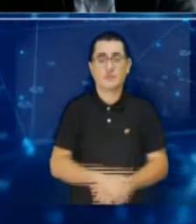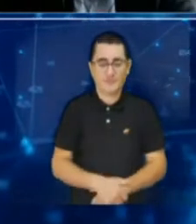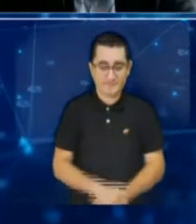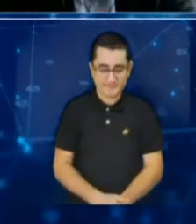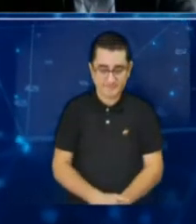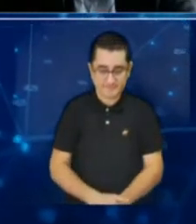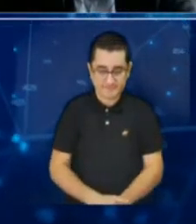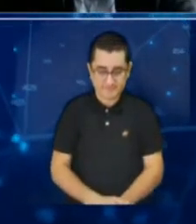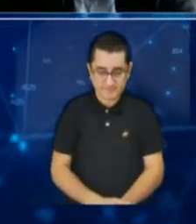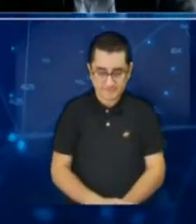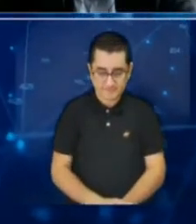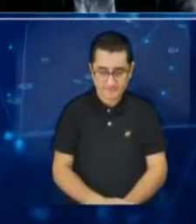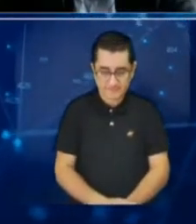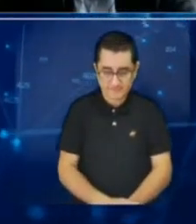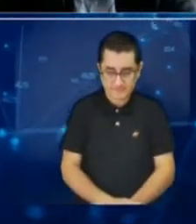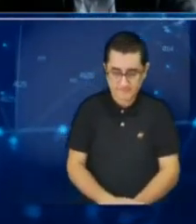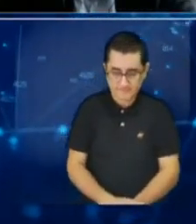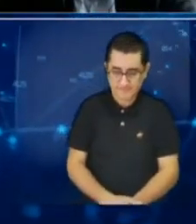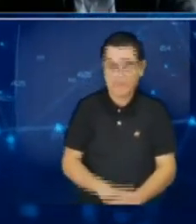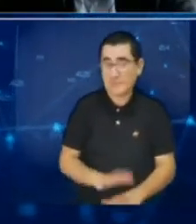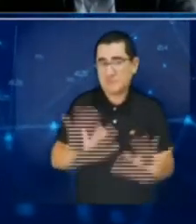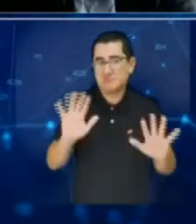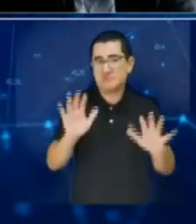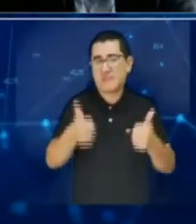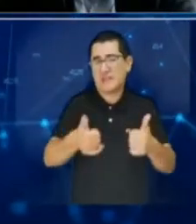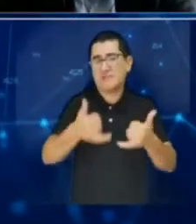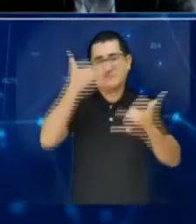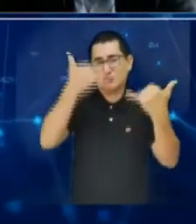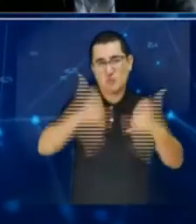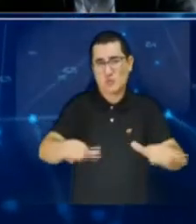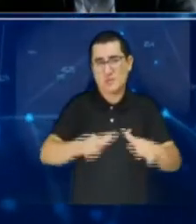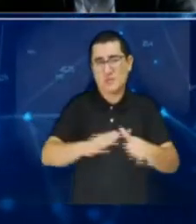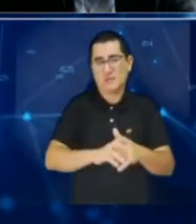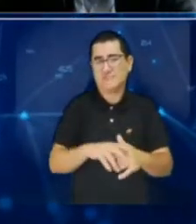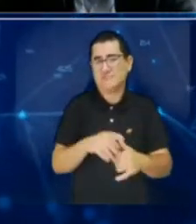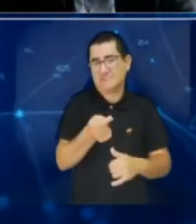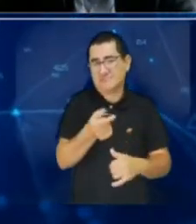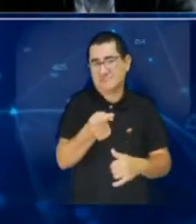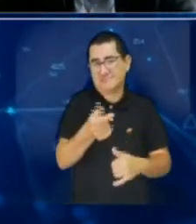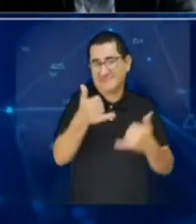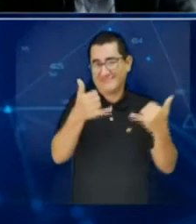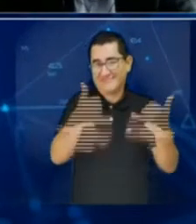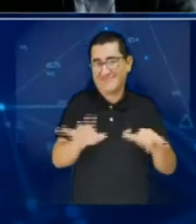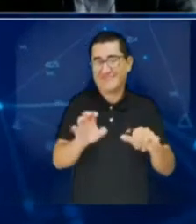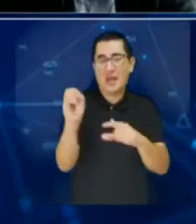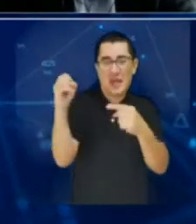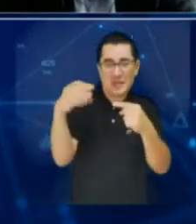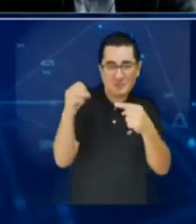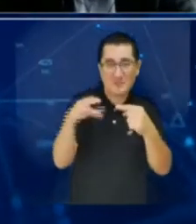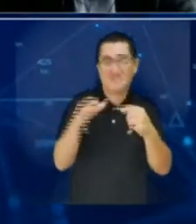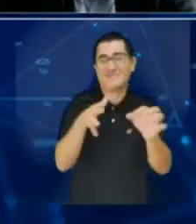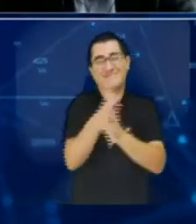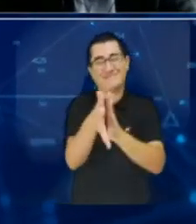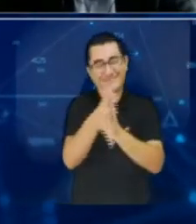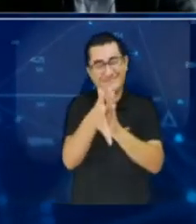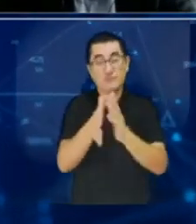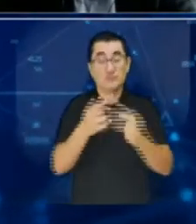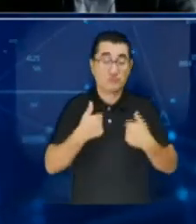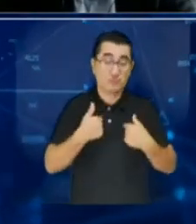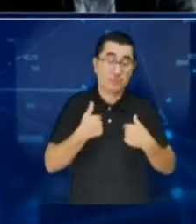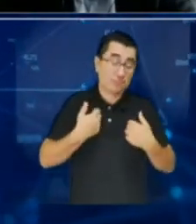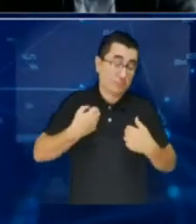Next slide, please. Okay, and finally, to end this presentation,